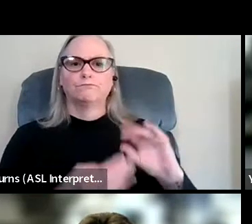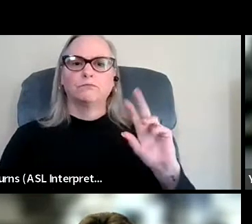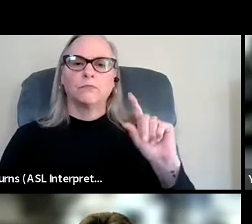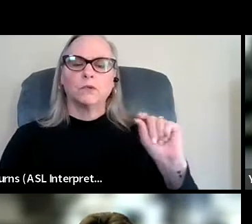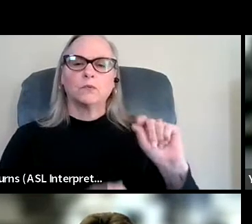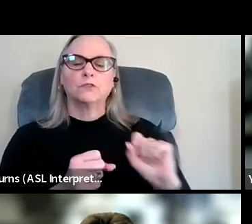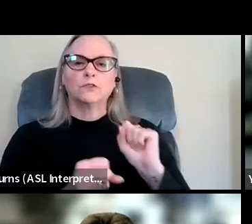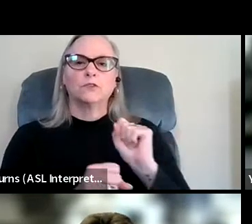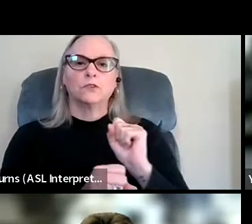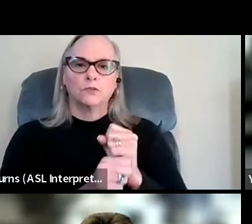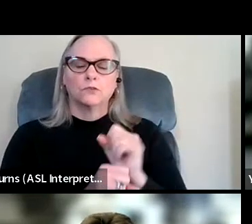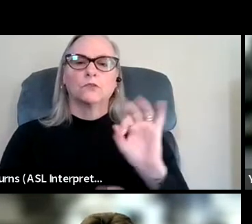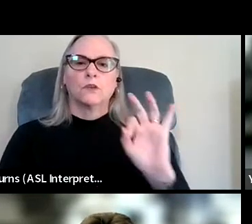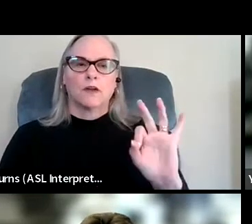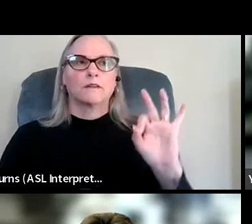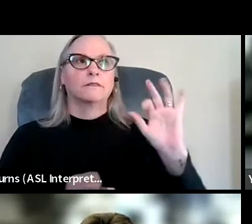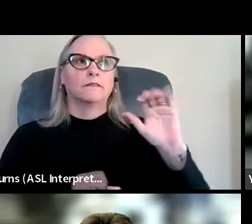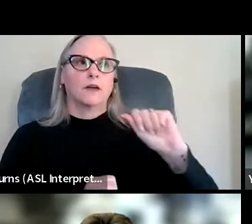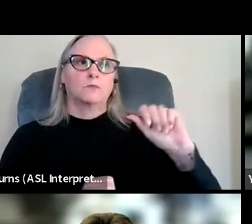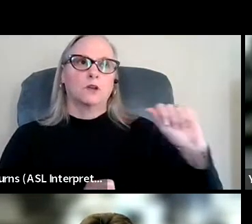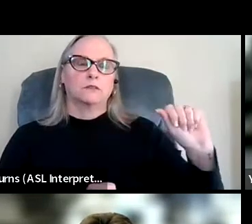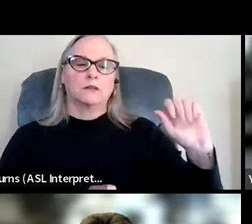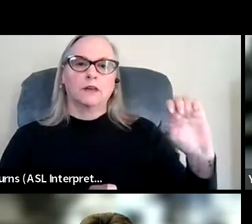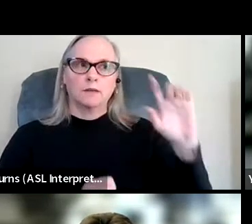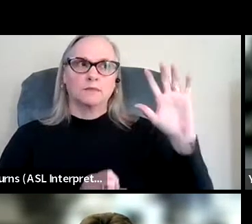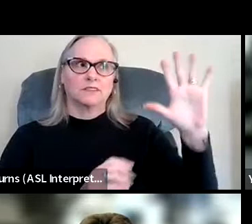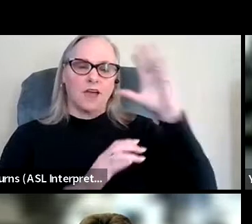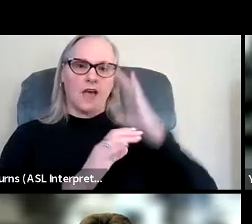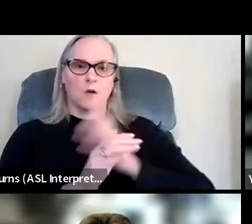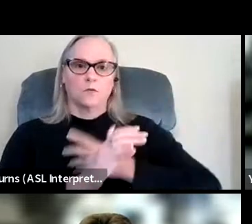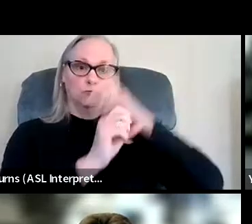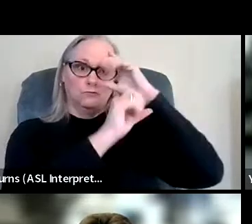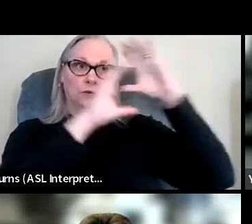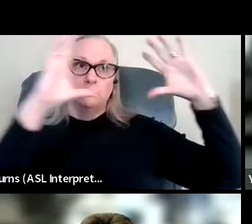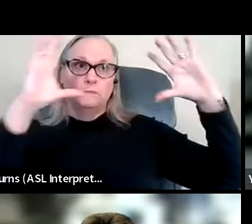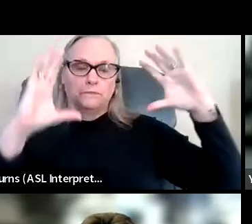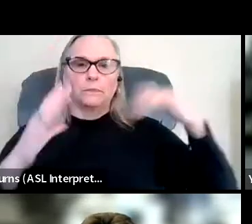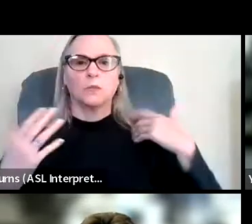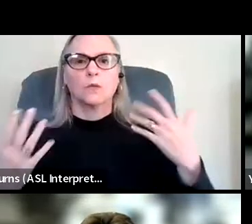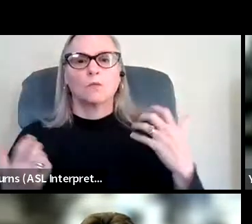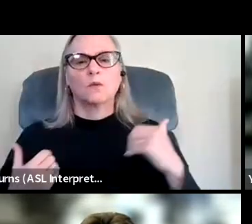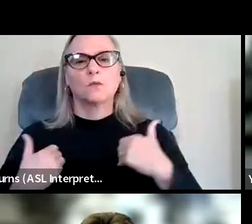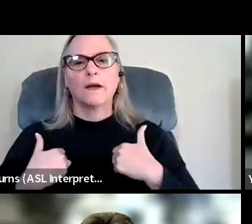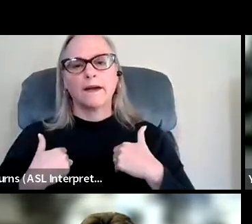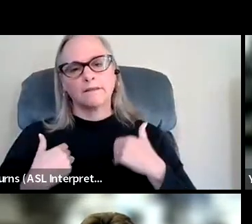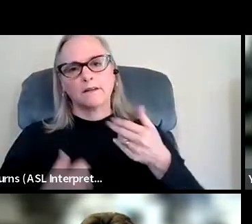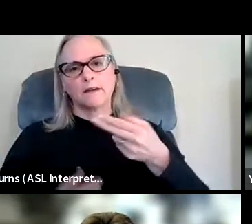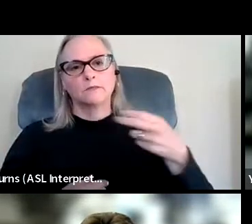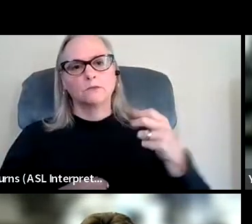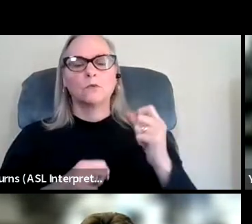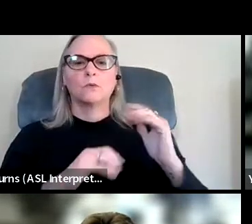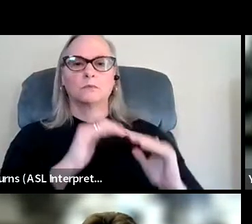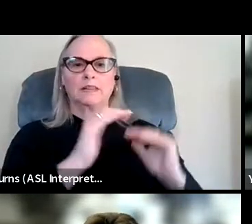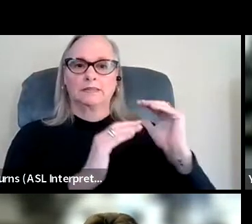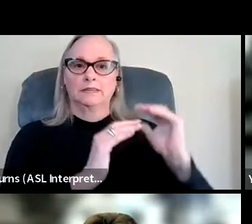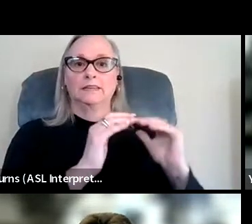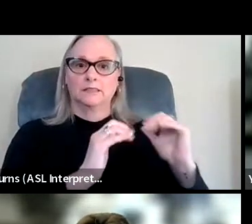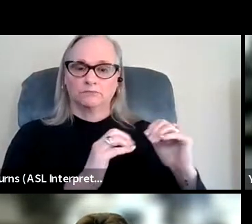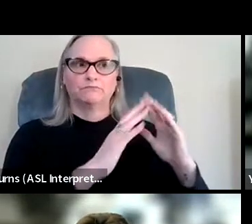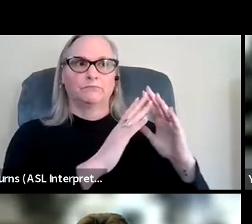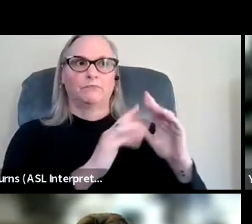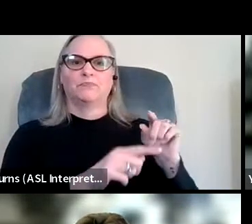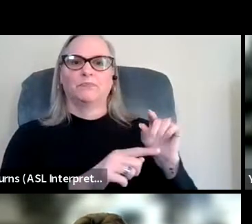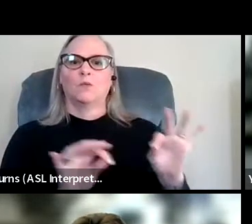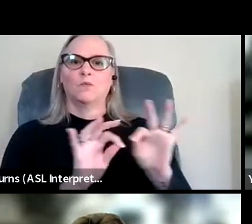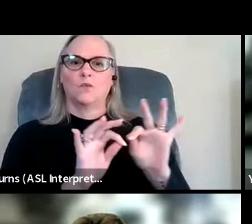Albert Einstein Academies in terms of having a high school facility that is worthy of our future